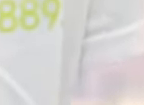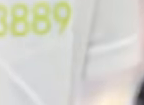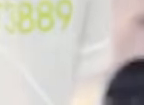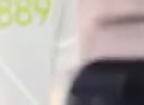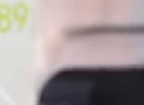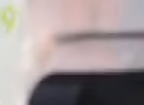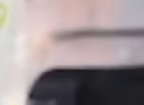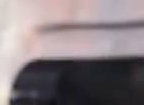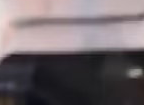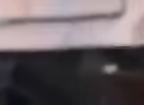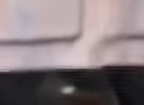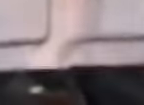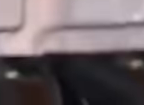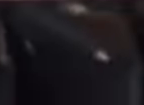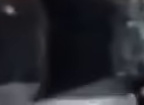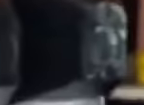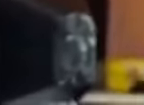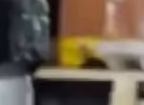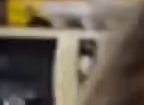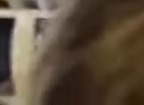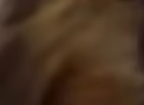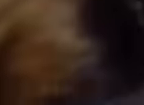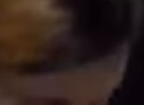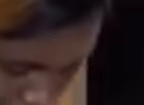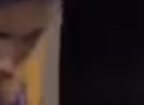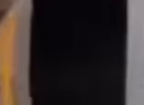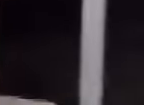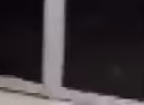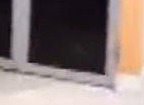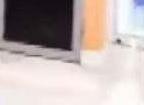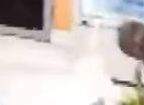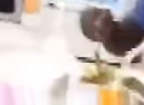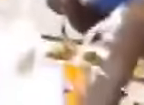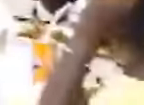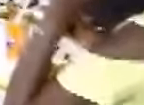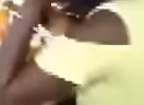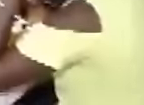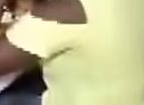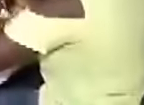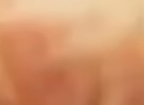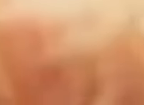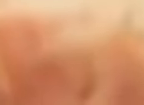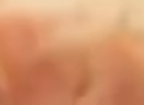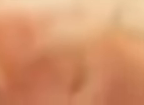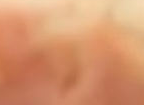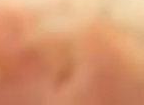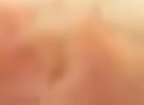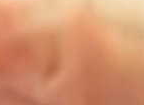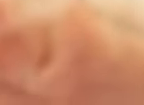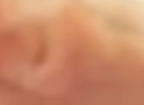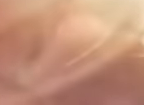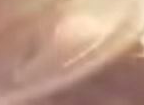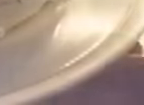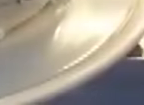CKS restaurant known for best quality food and customer satisfaction.